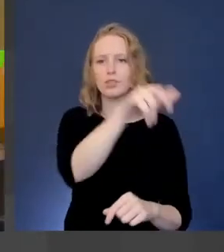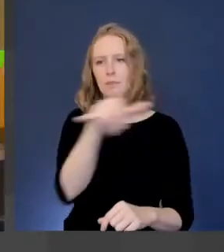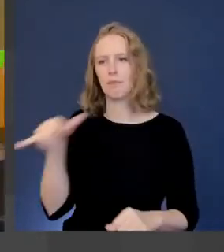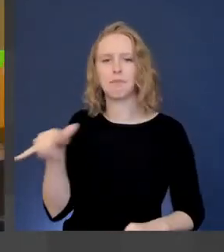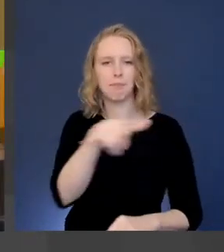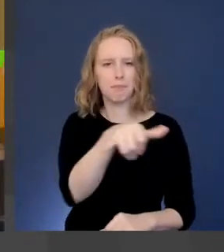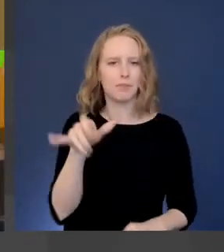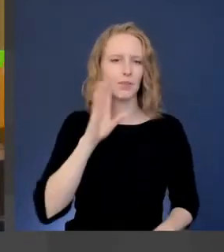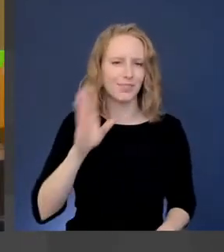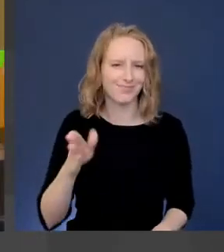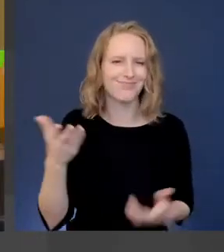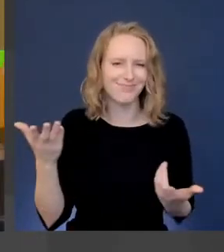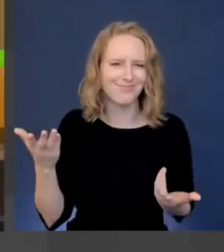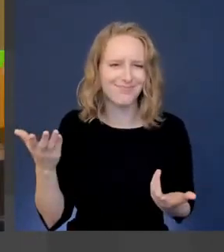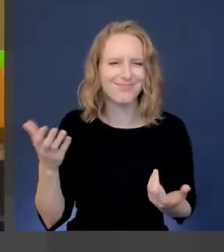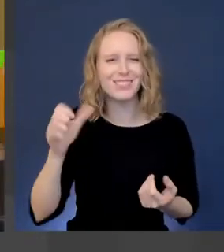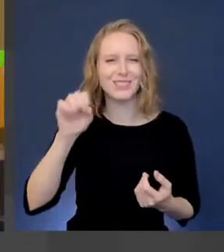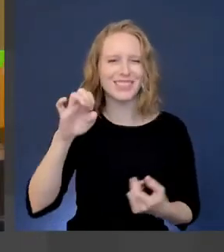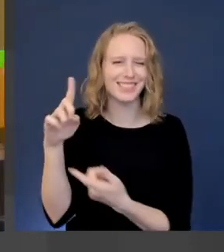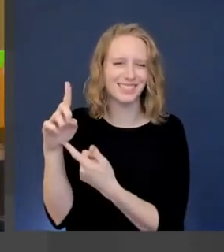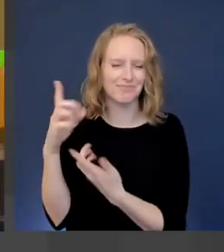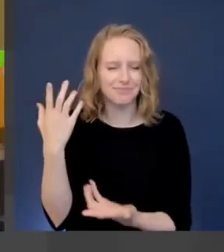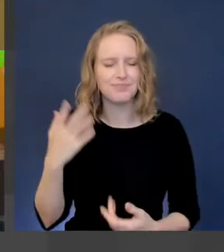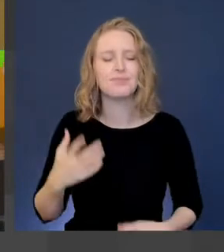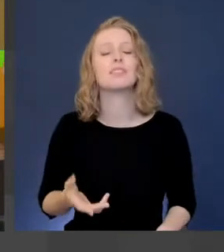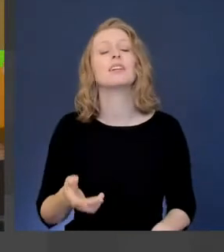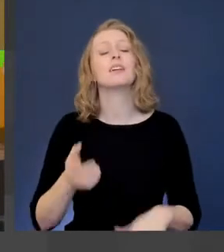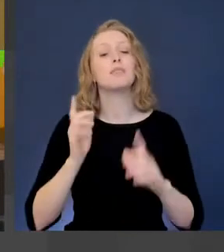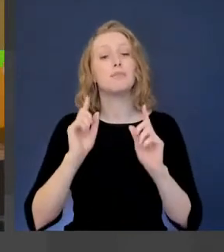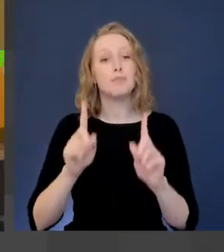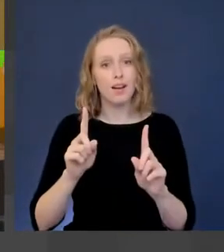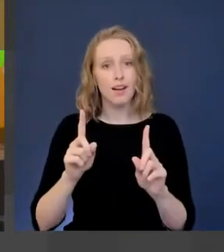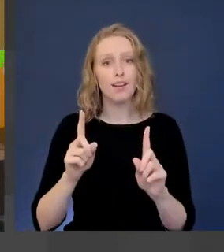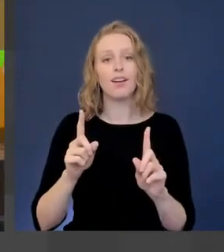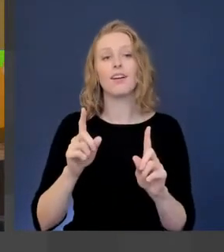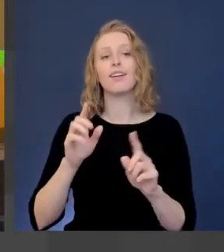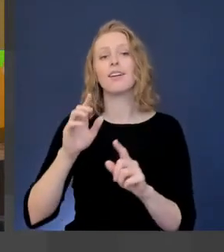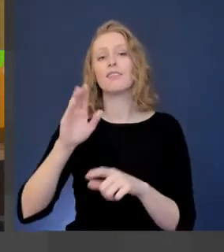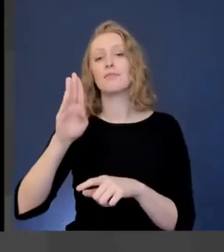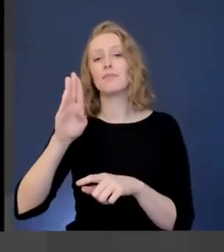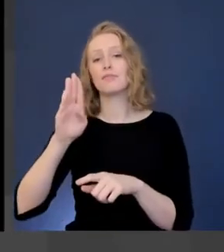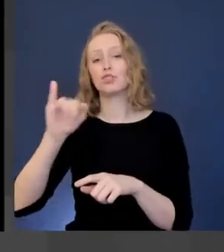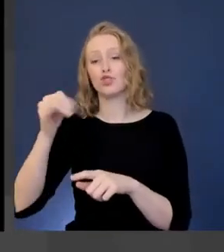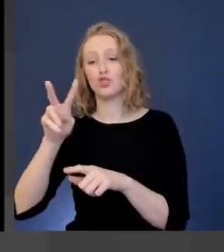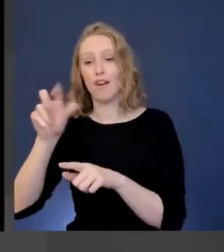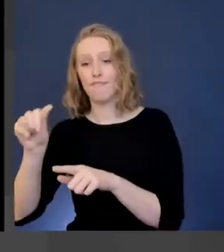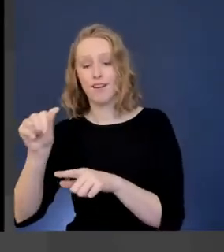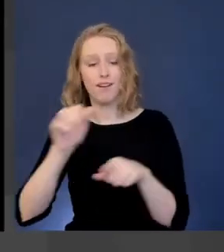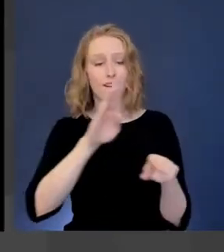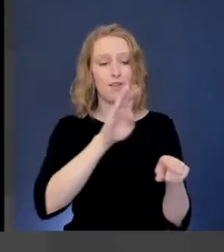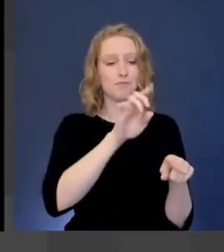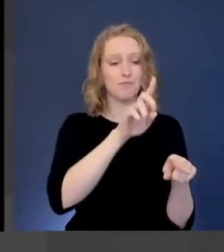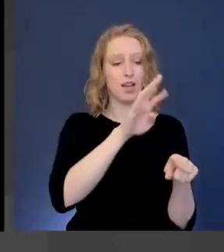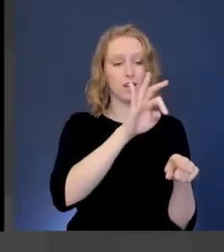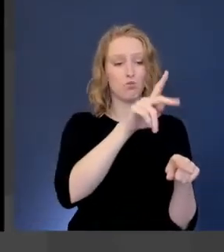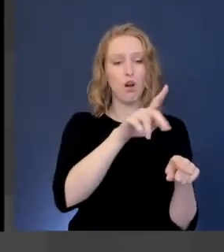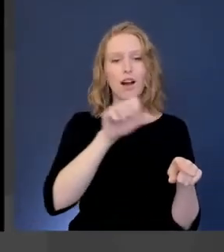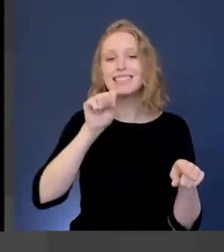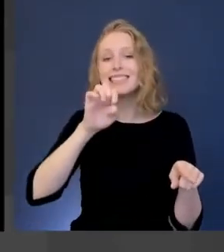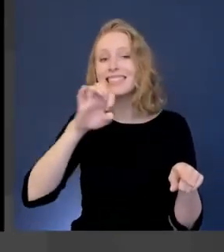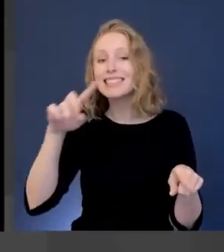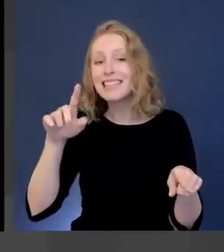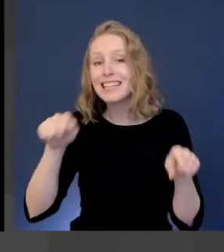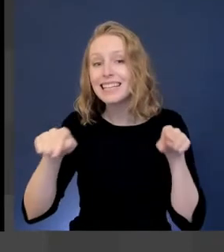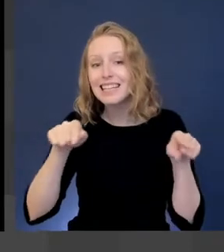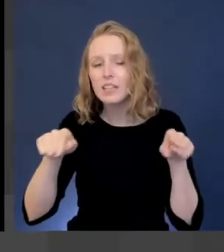thing. But what's new for this update is that also works between Bedrock and Java. That's amazing. Yeah. So if you create a world in Java and you think it's